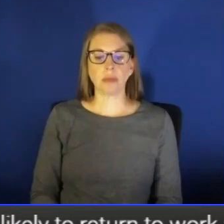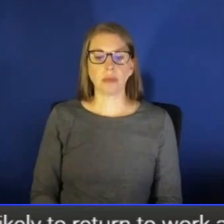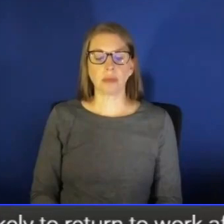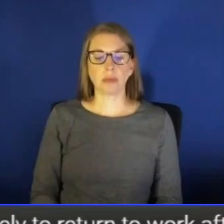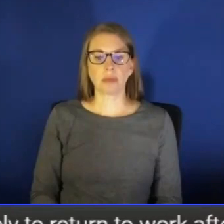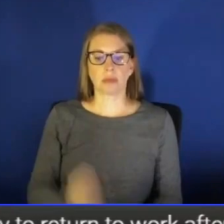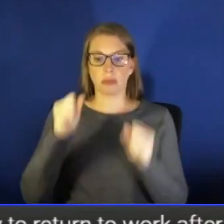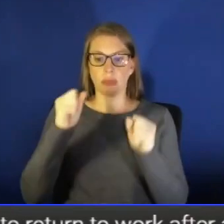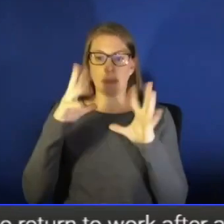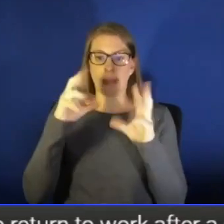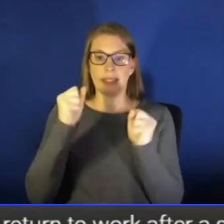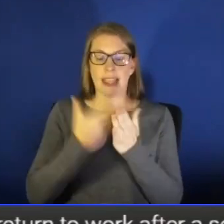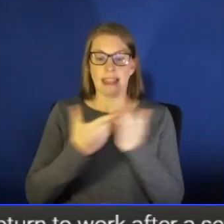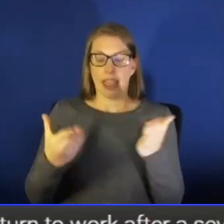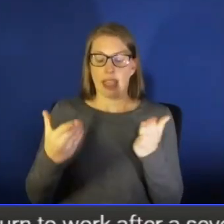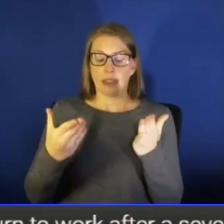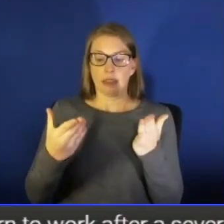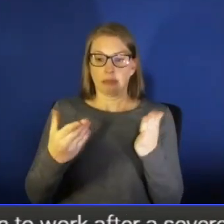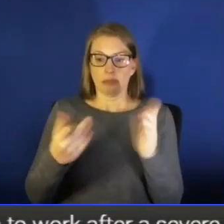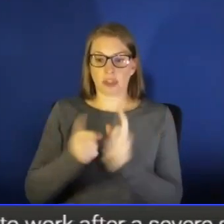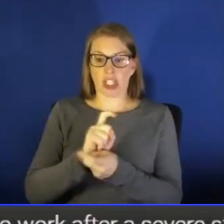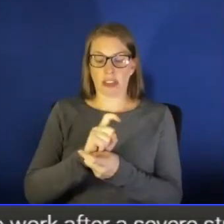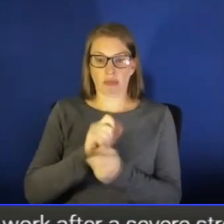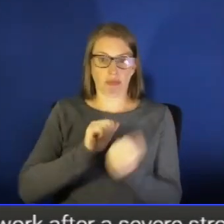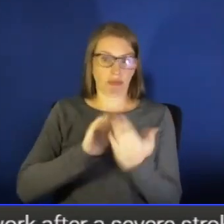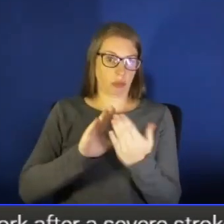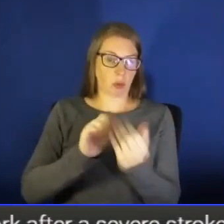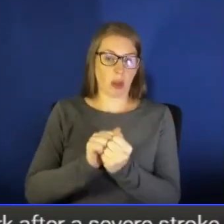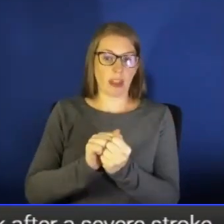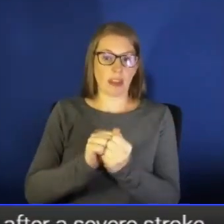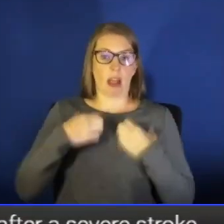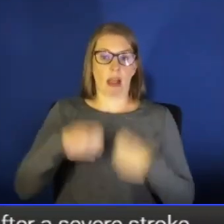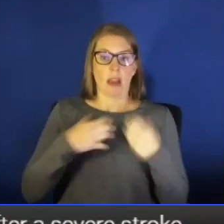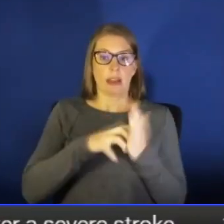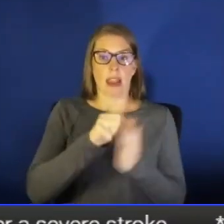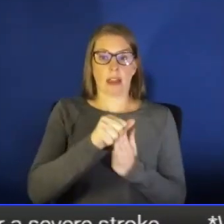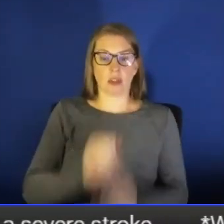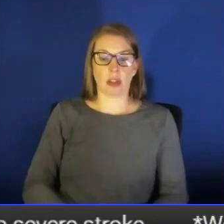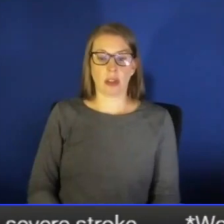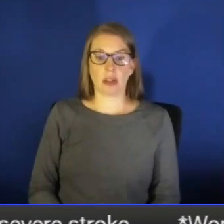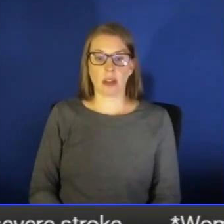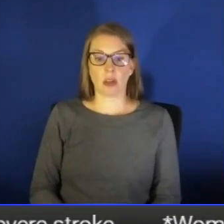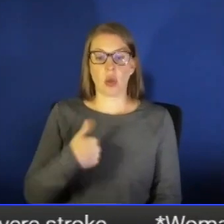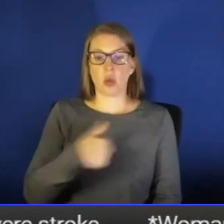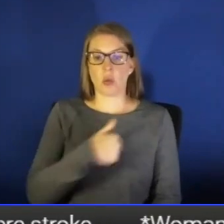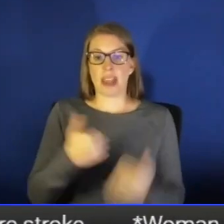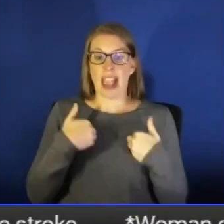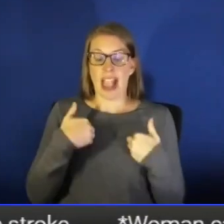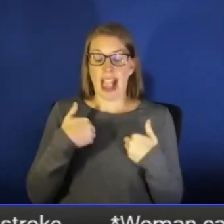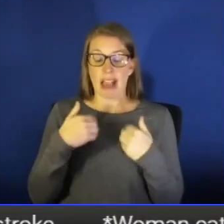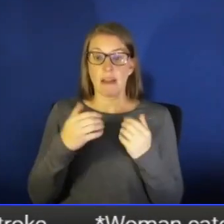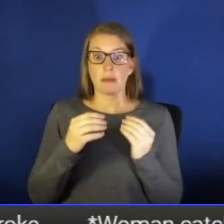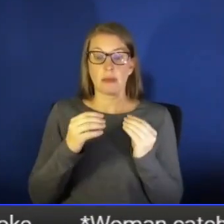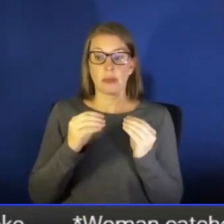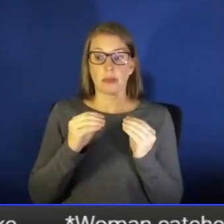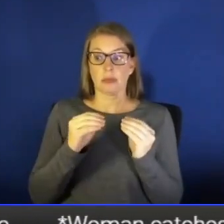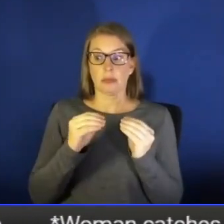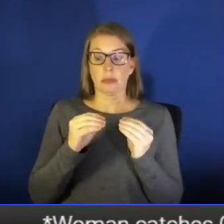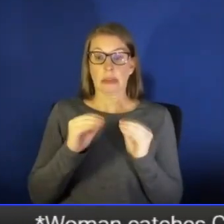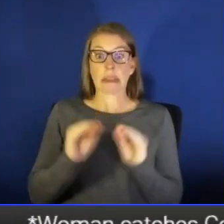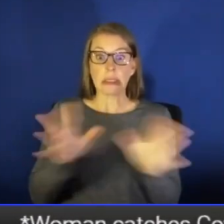lung cancer. So we now have clear guidance on how to detect it at an earlier stage. And now we